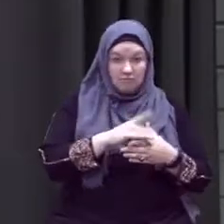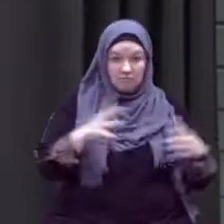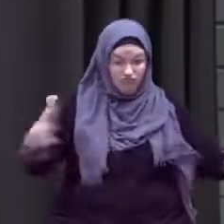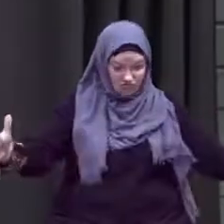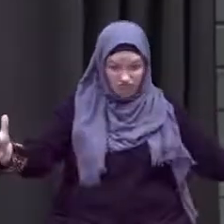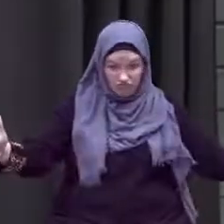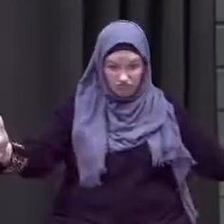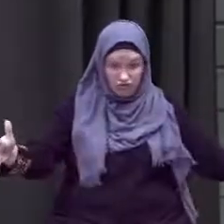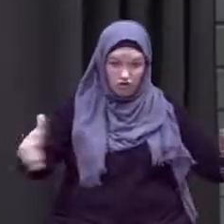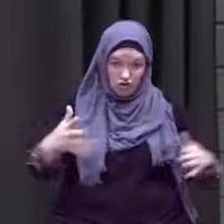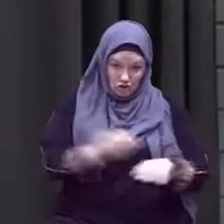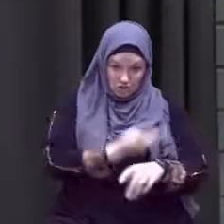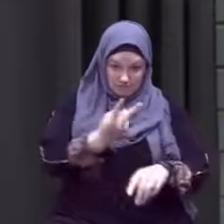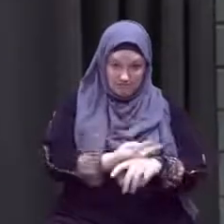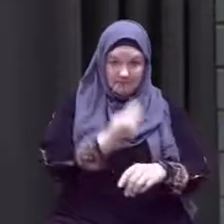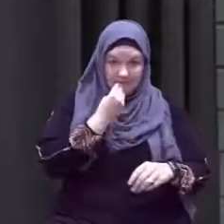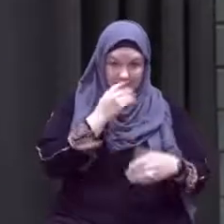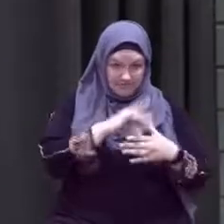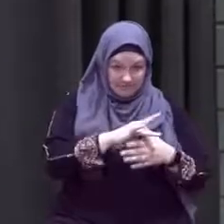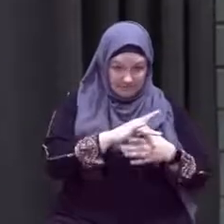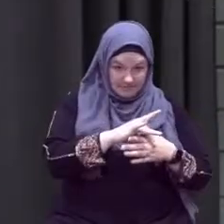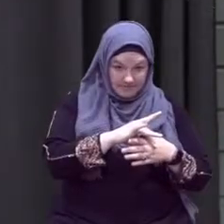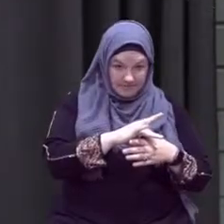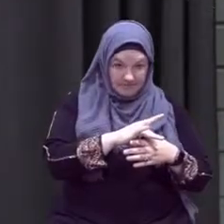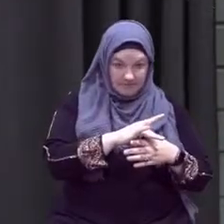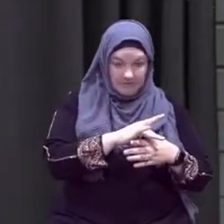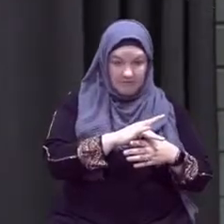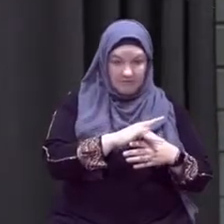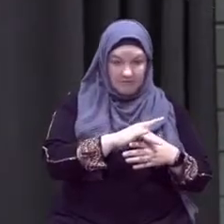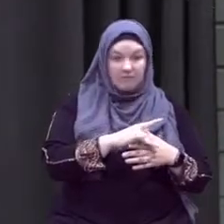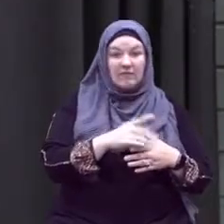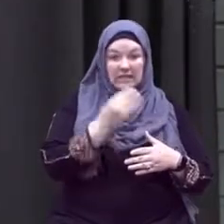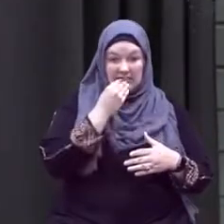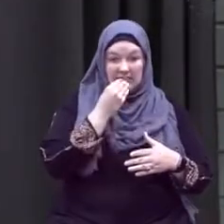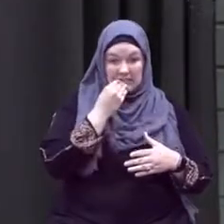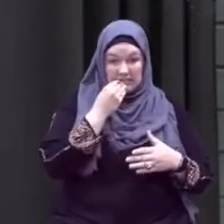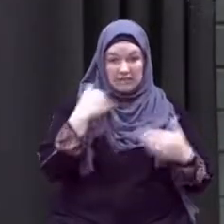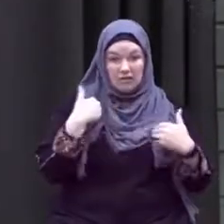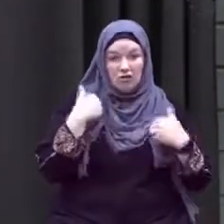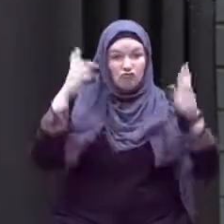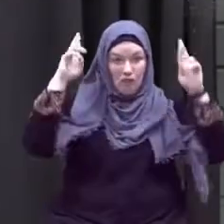199. And this udhiyah is sacrificed